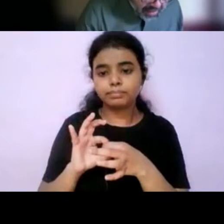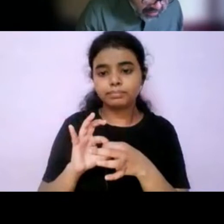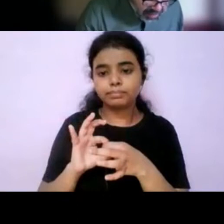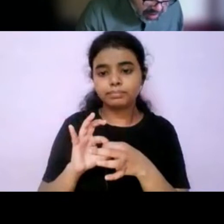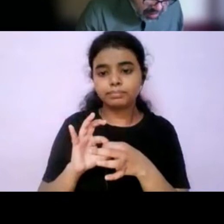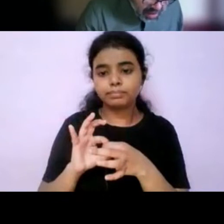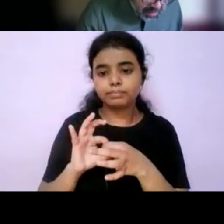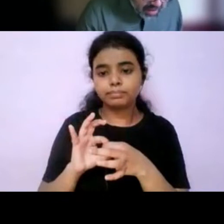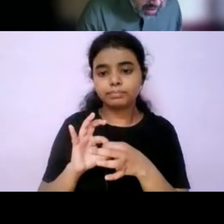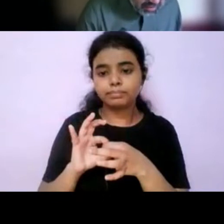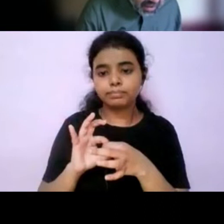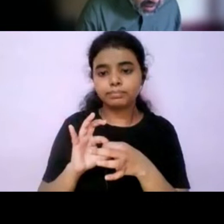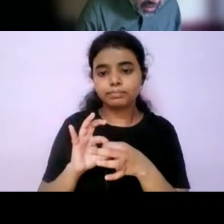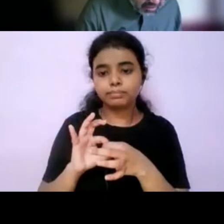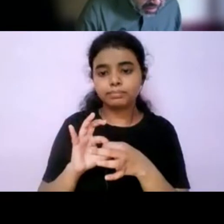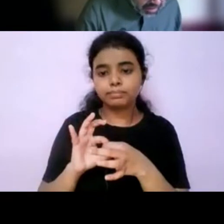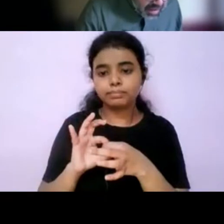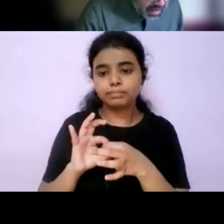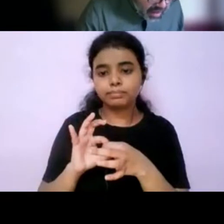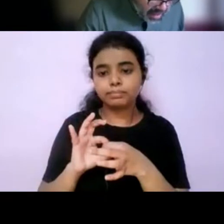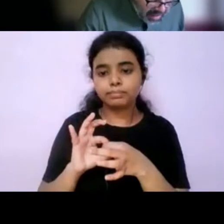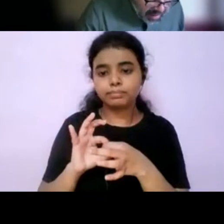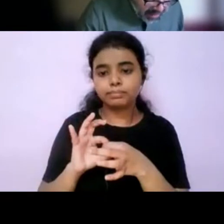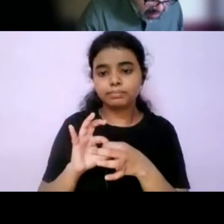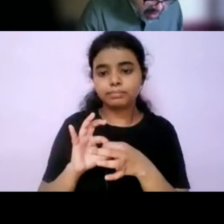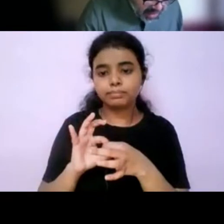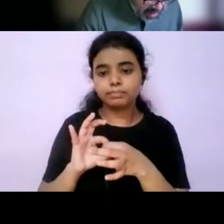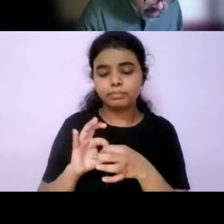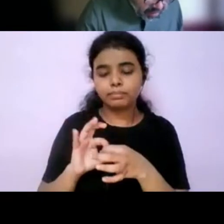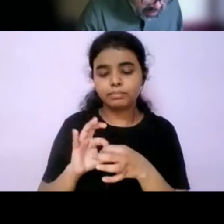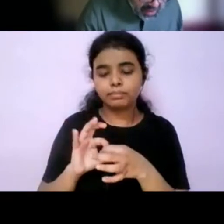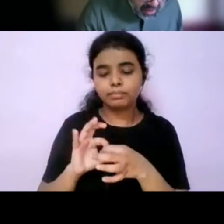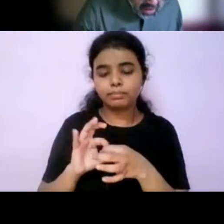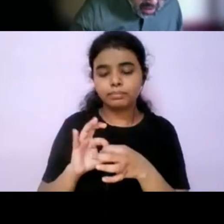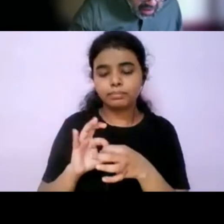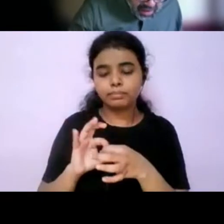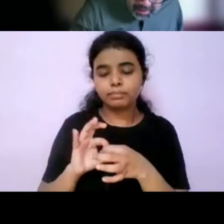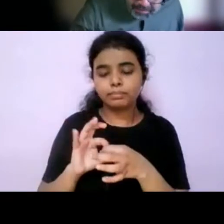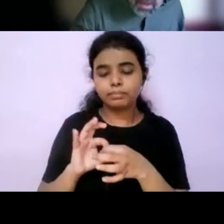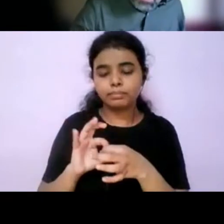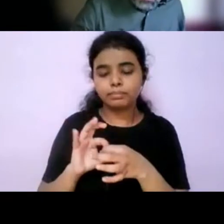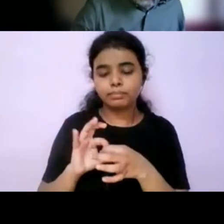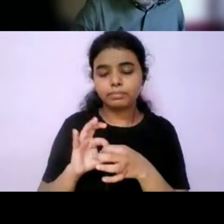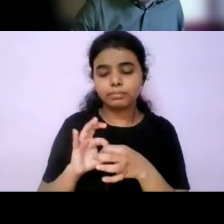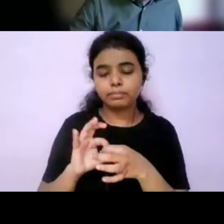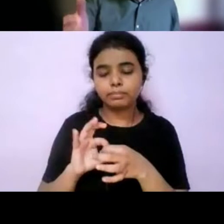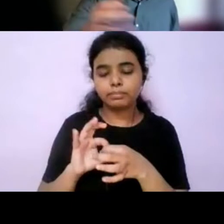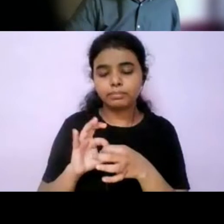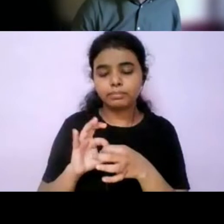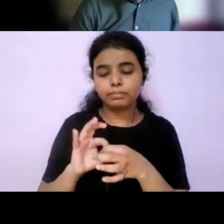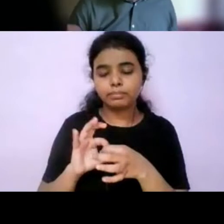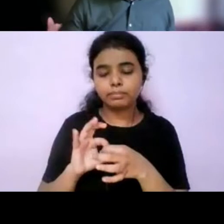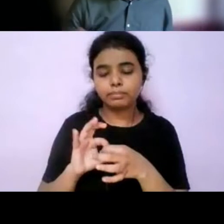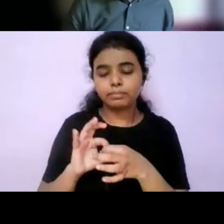to activism within Rehabilitation International, eventually influencing the world. And we have